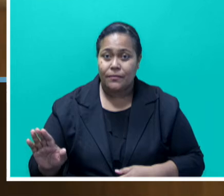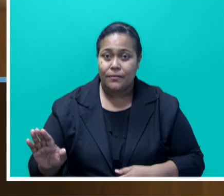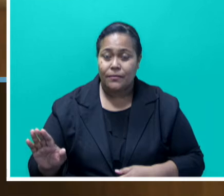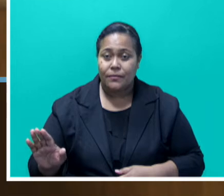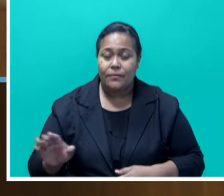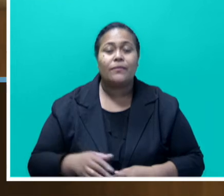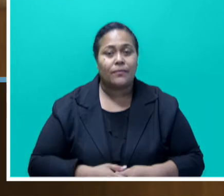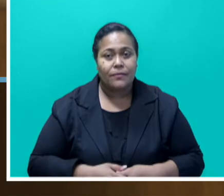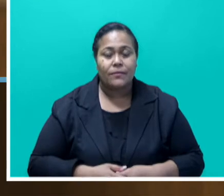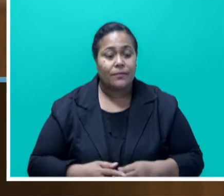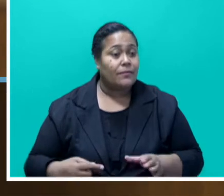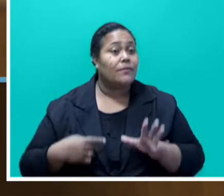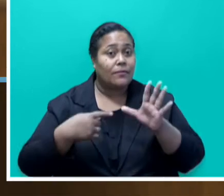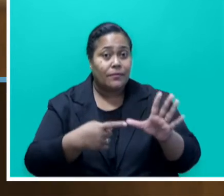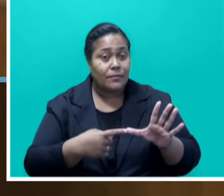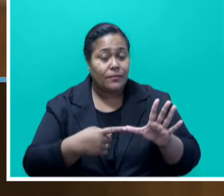In answer to